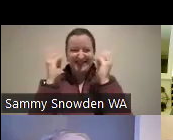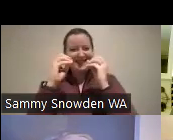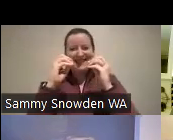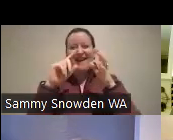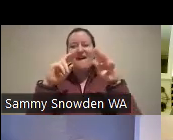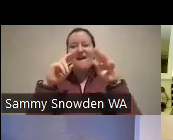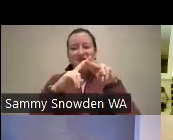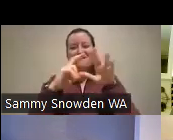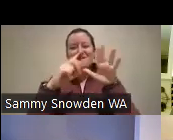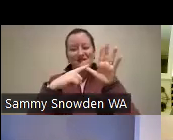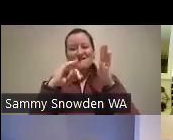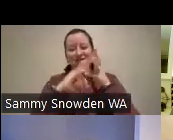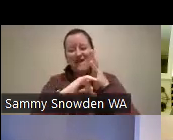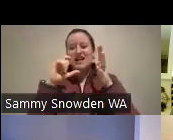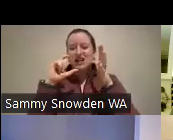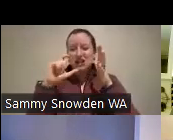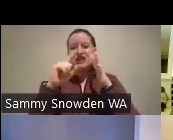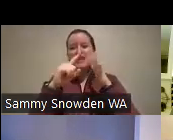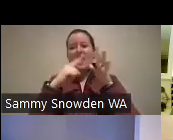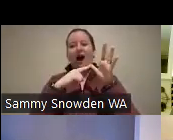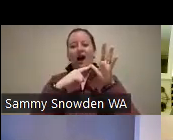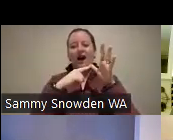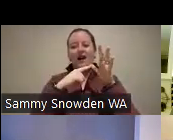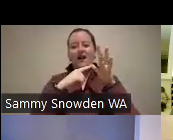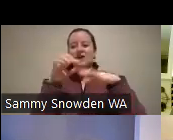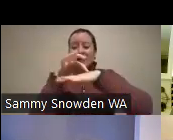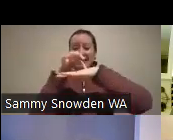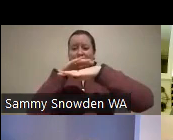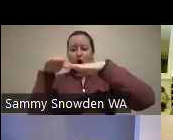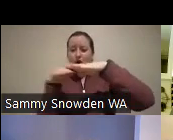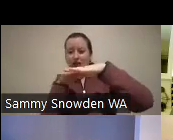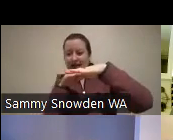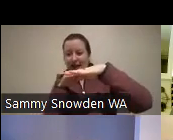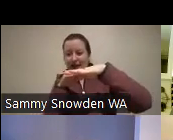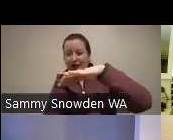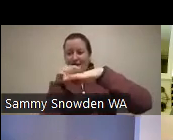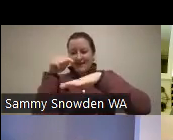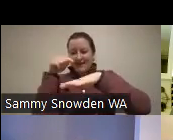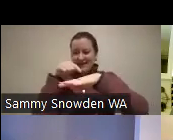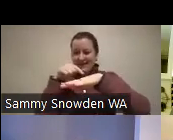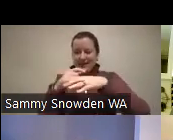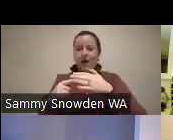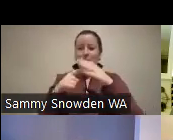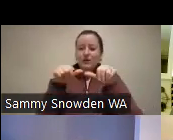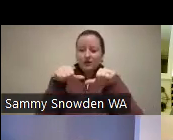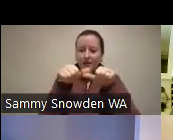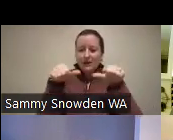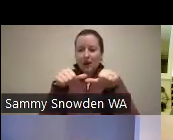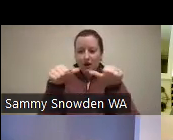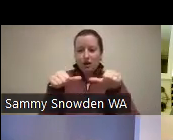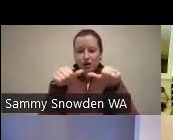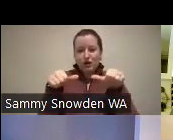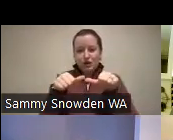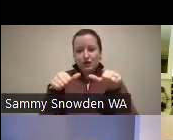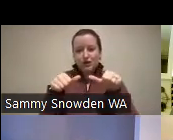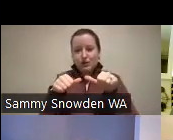You've not got the same control with them. So for the purpose of lymphatic drainage, which we're going to focus on today, I'm just going to use my fingers.